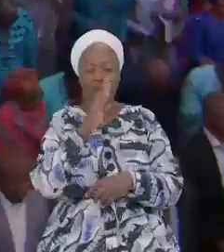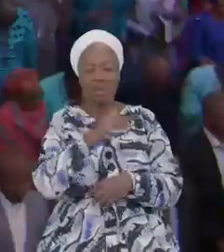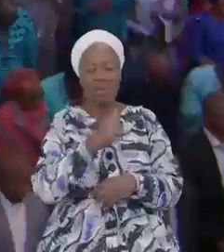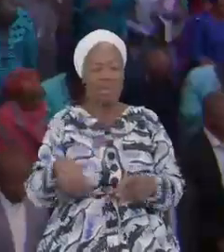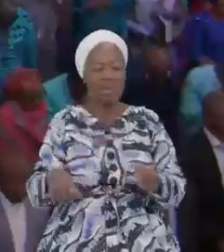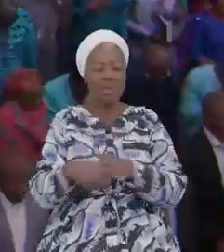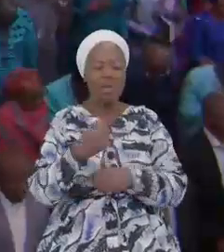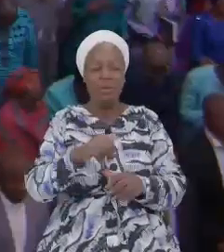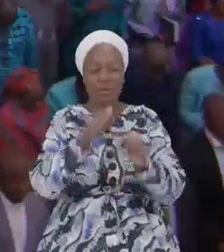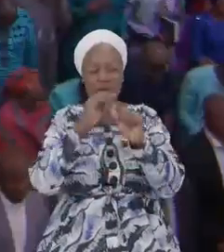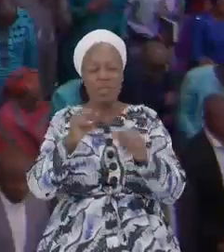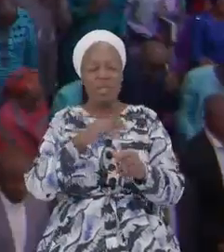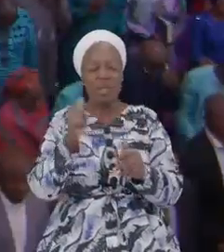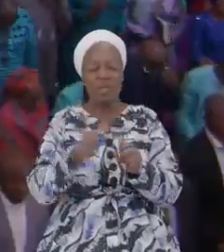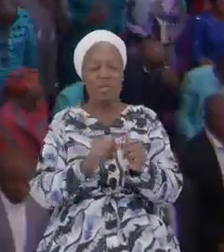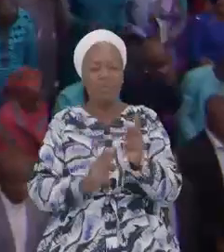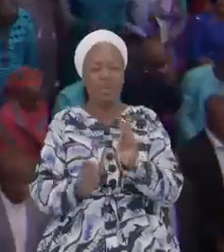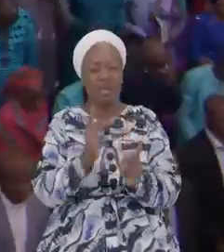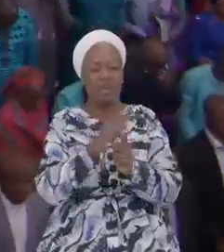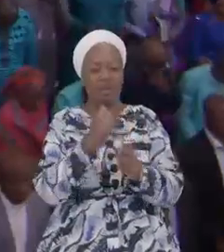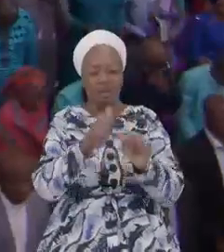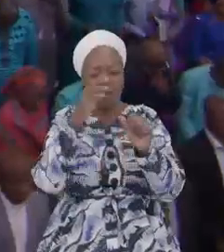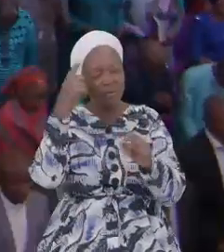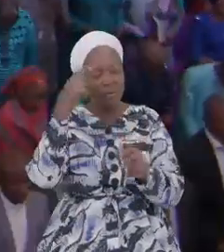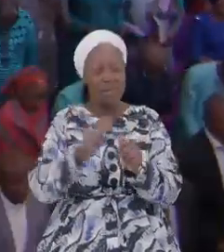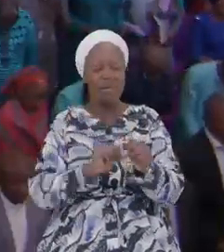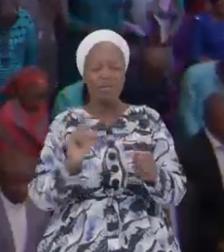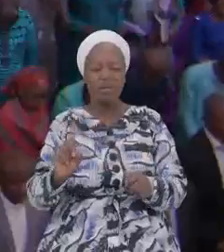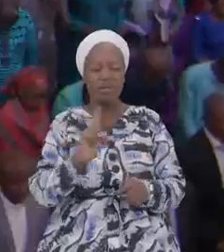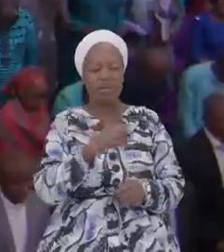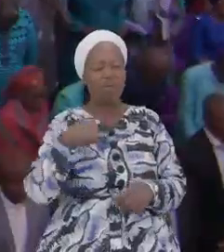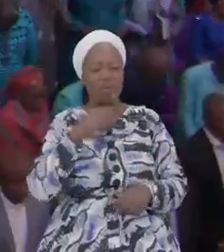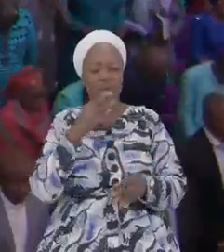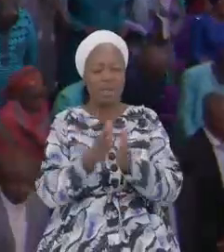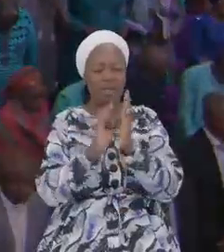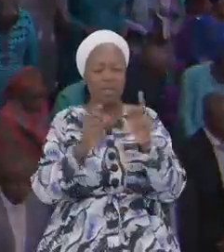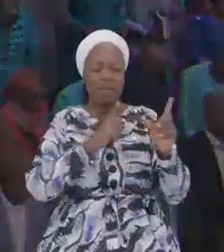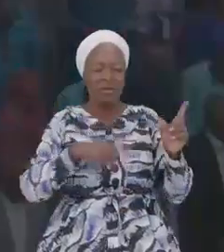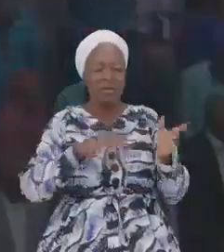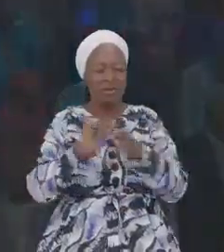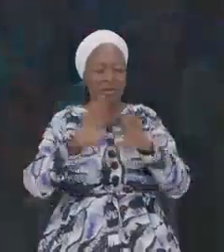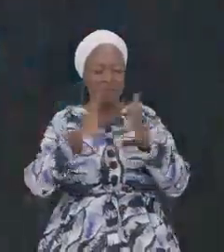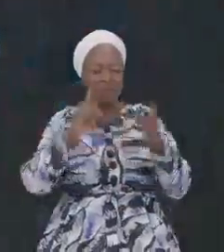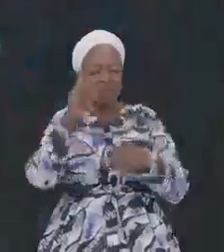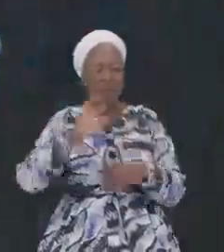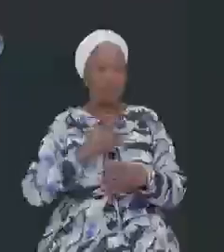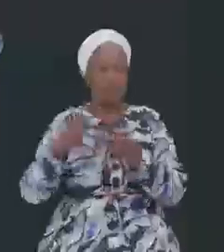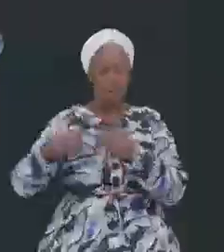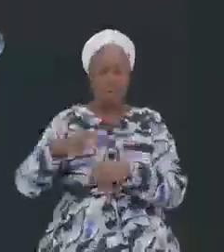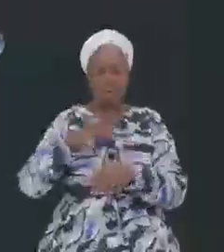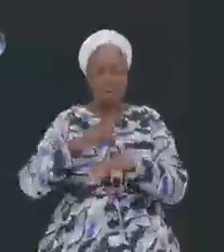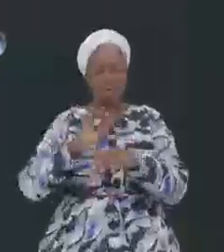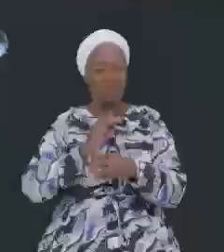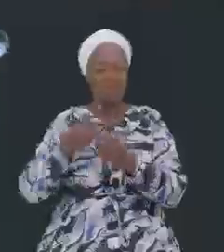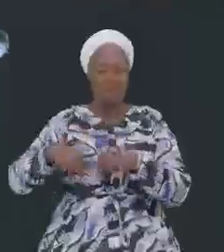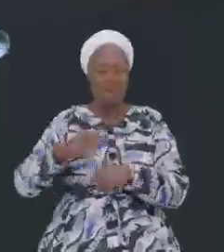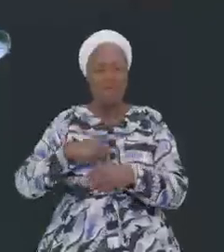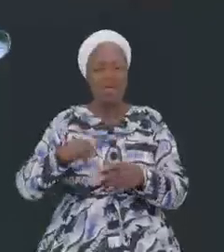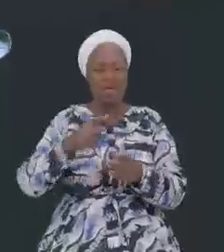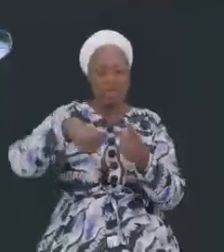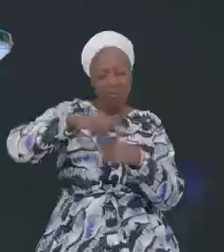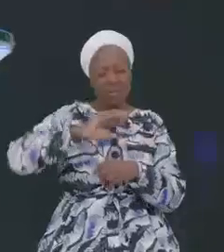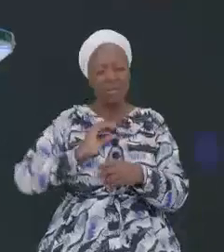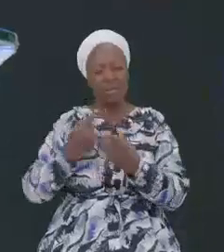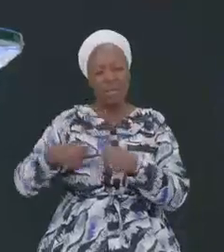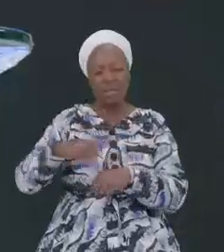blessing, every form of blessing for everyone. We're asking, Lord, open all our hearts, touch our hands, transform our hearts, transform